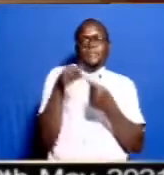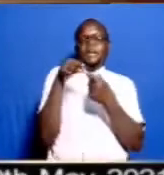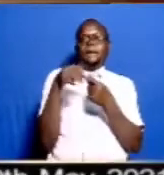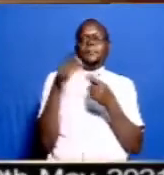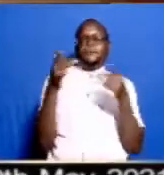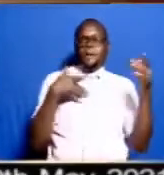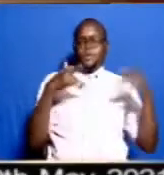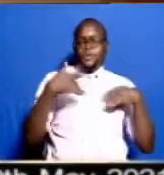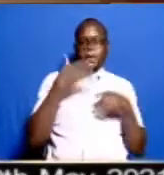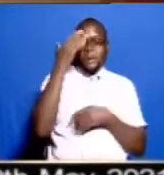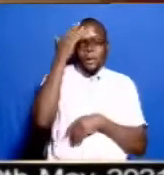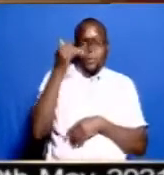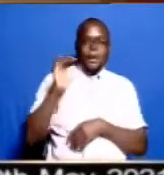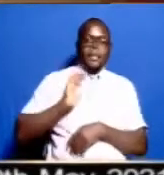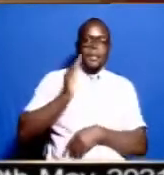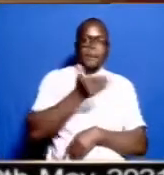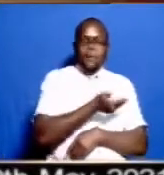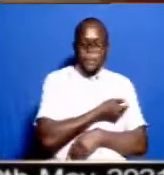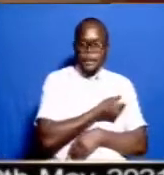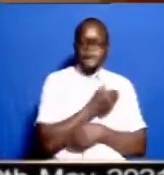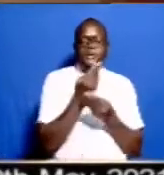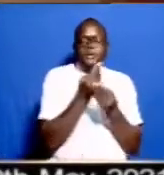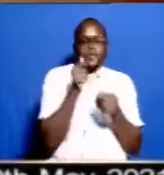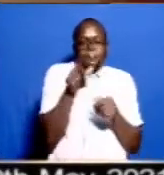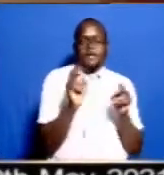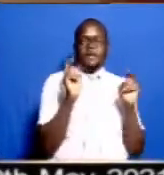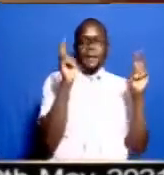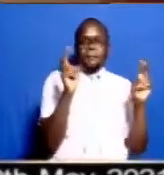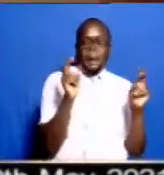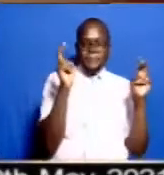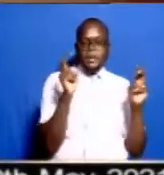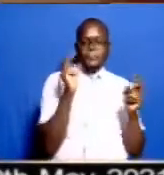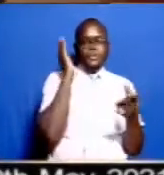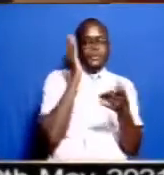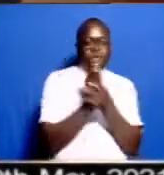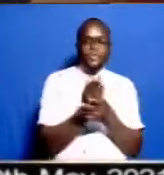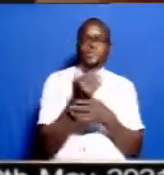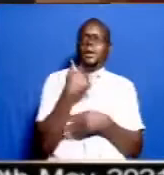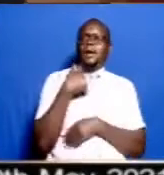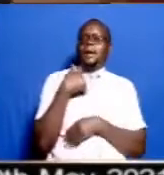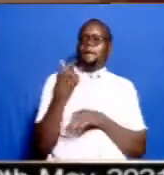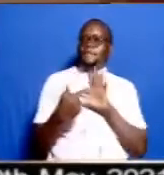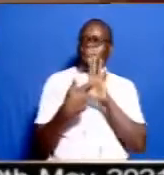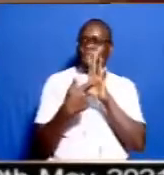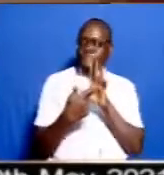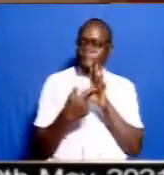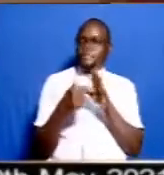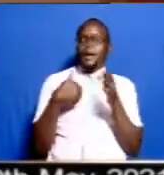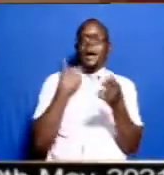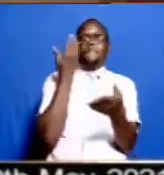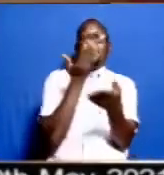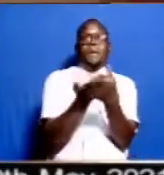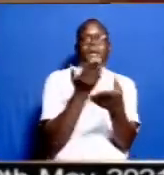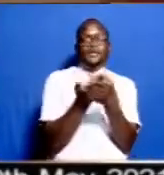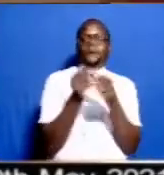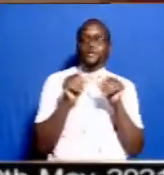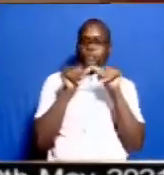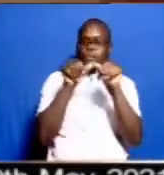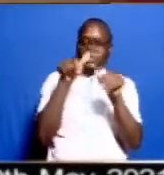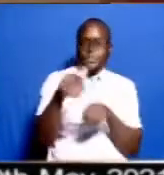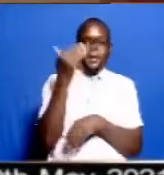regards why the committee dealt with the matter, when actually there was an indication that there were petitions pending in